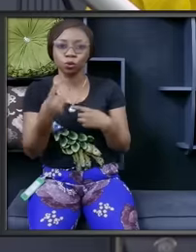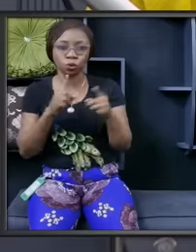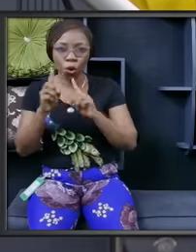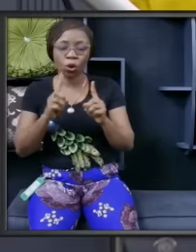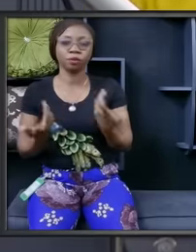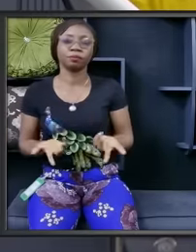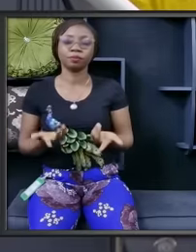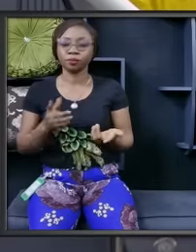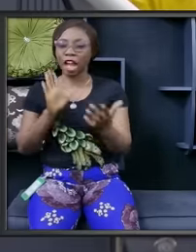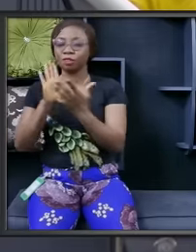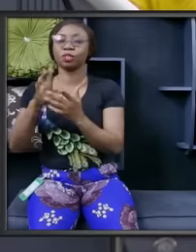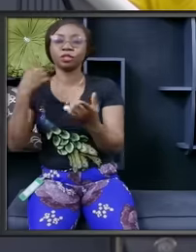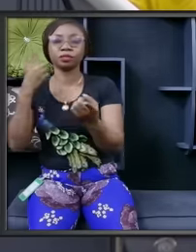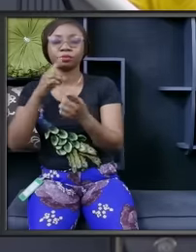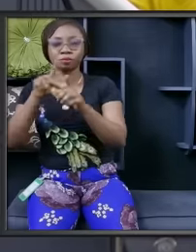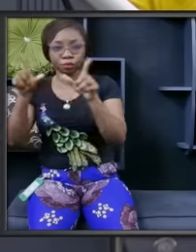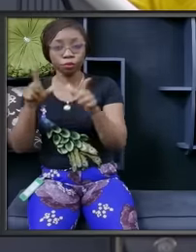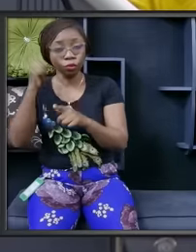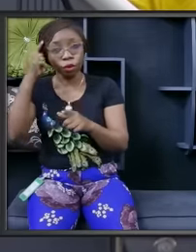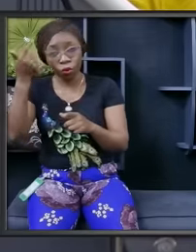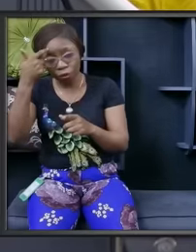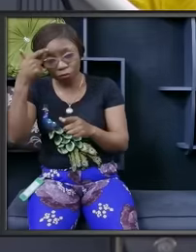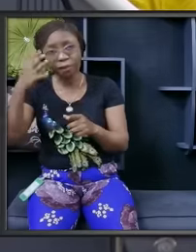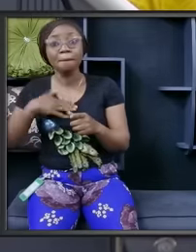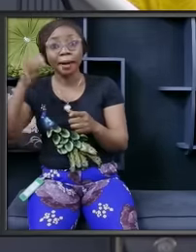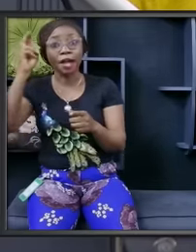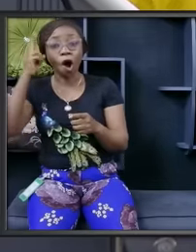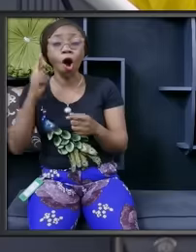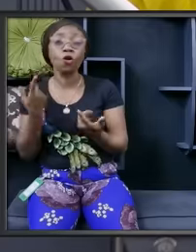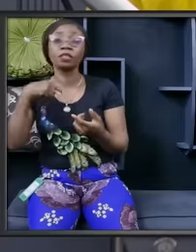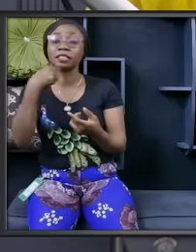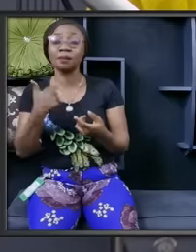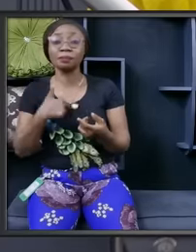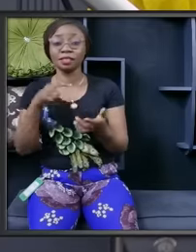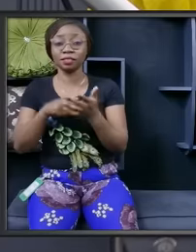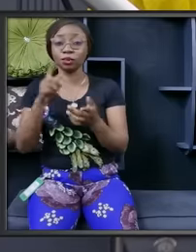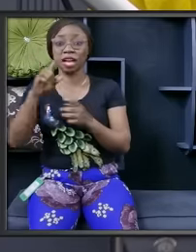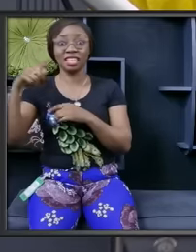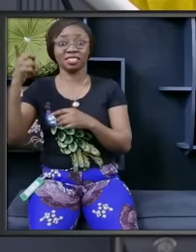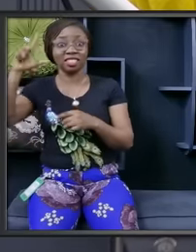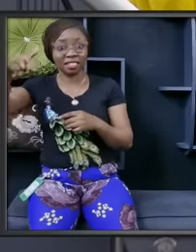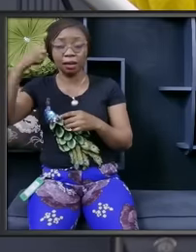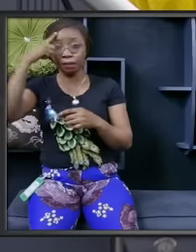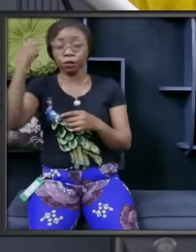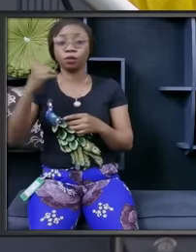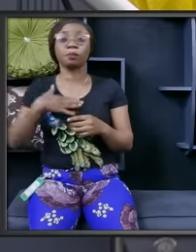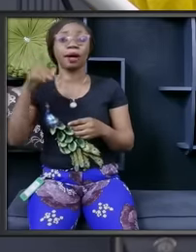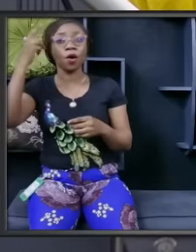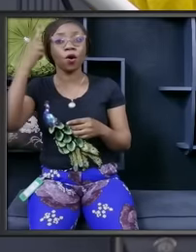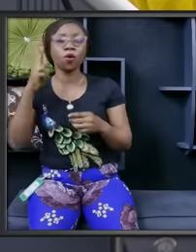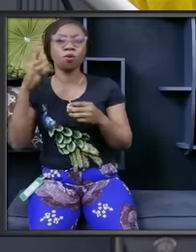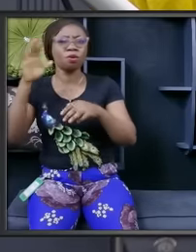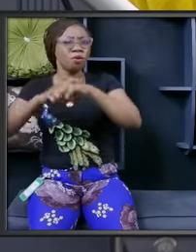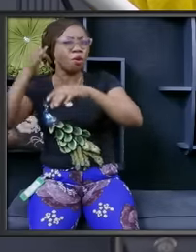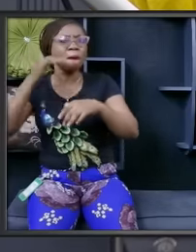local government. Now he go now my uncle. They tell me this one later. Because my uncle come, they call my husband. I say,